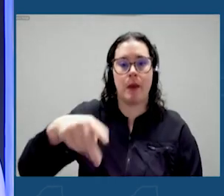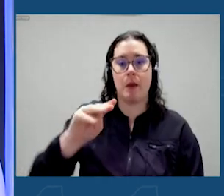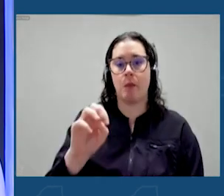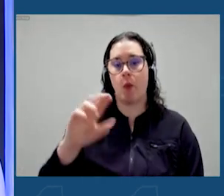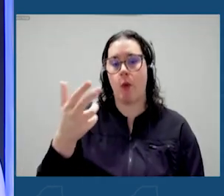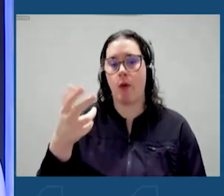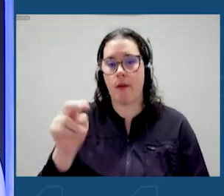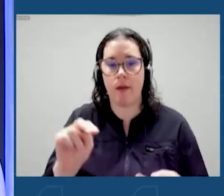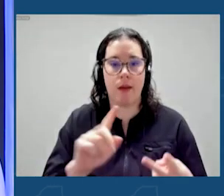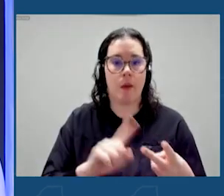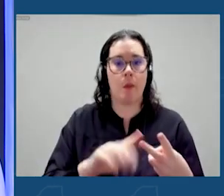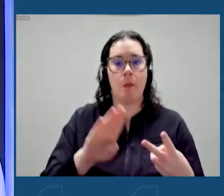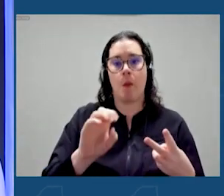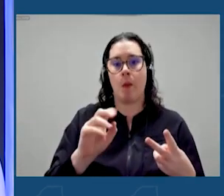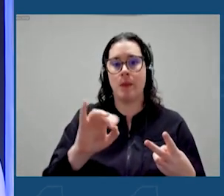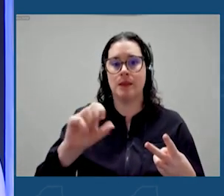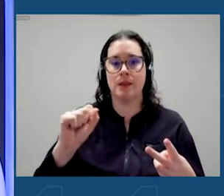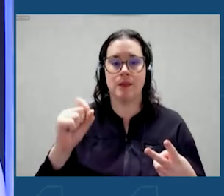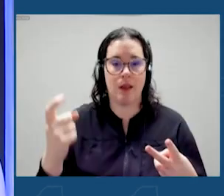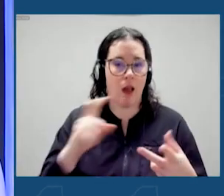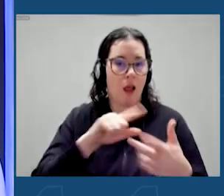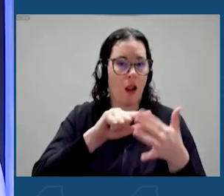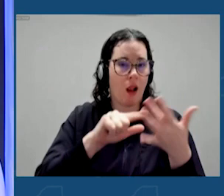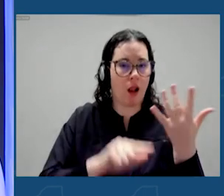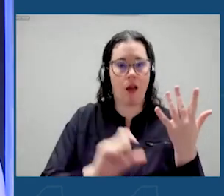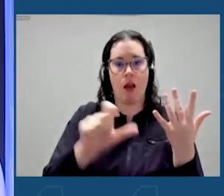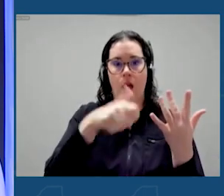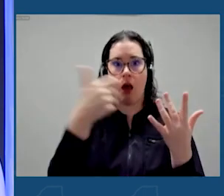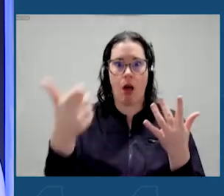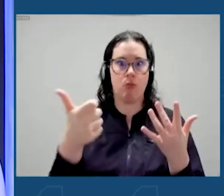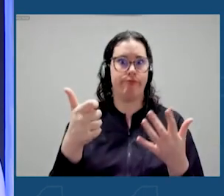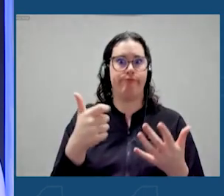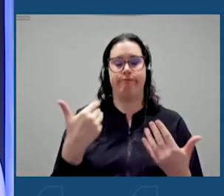Sachs and other business leaders,